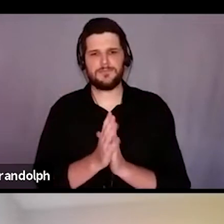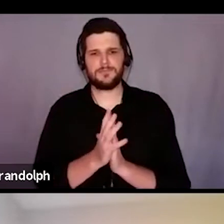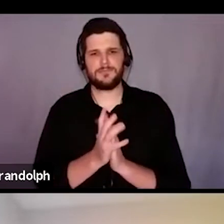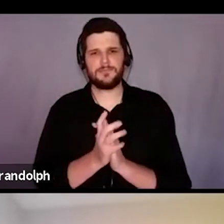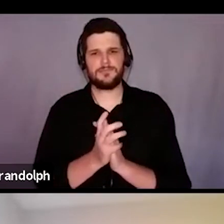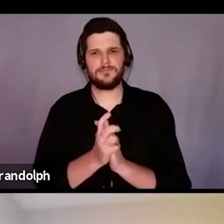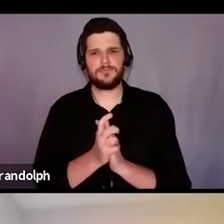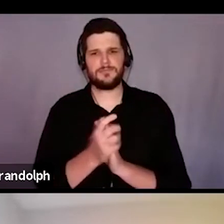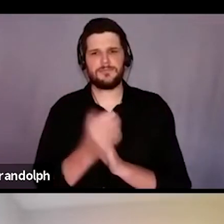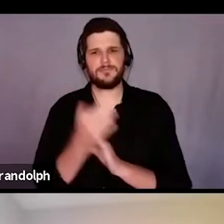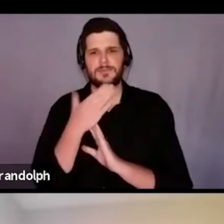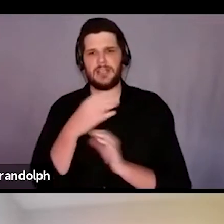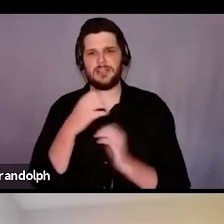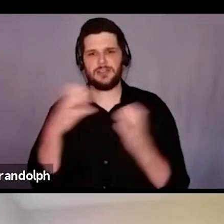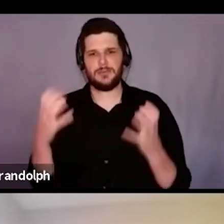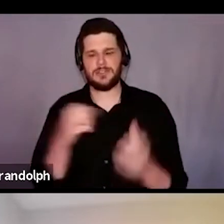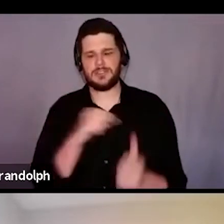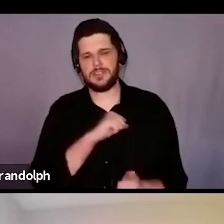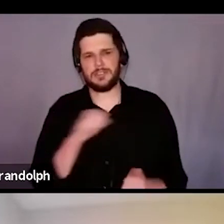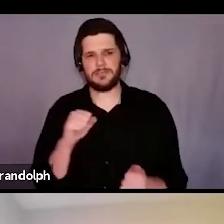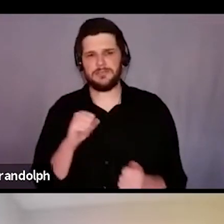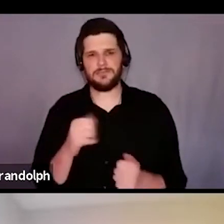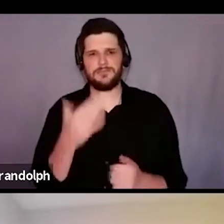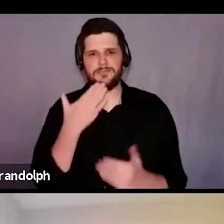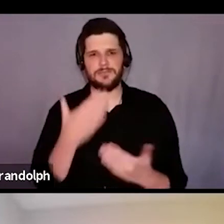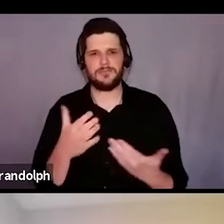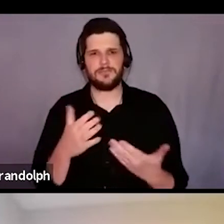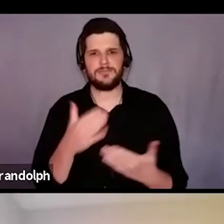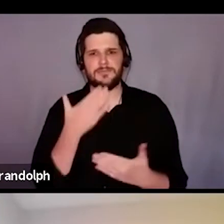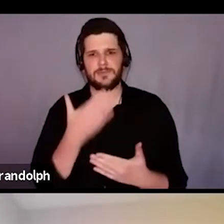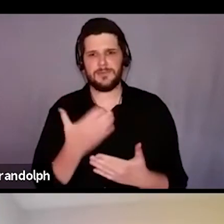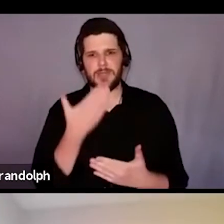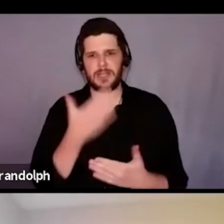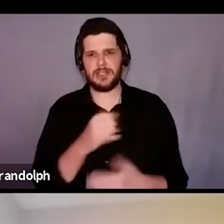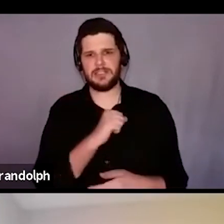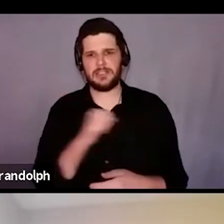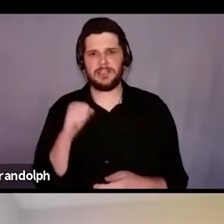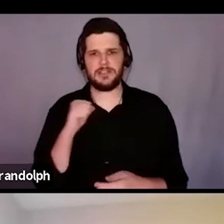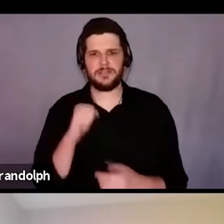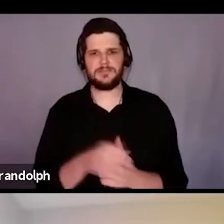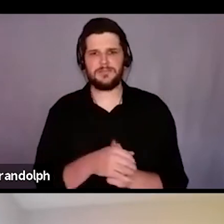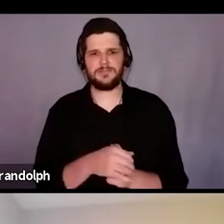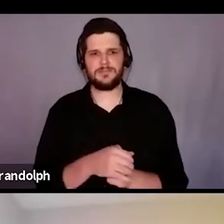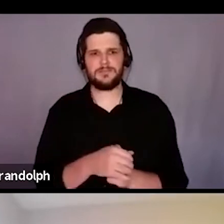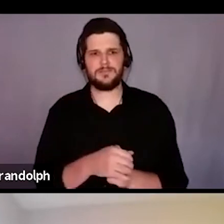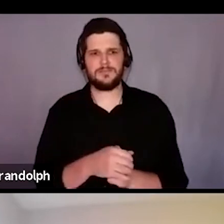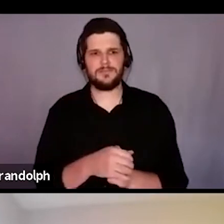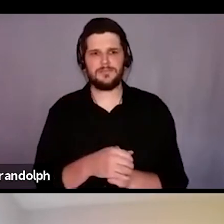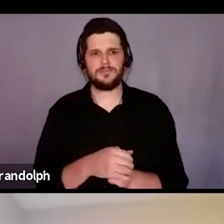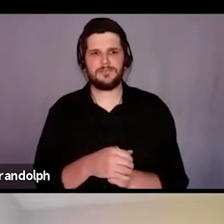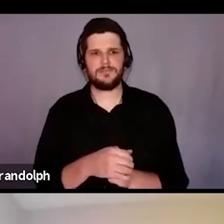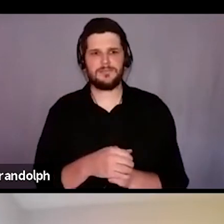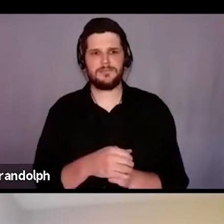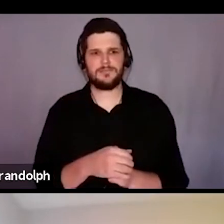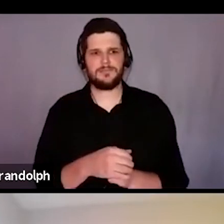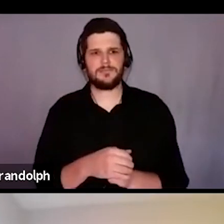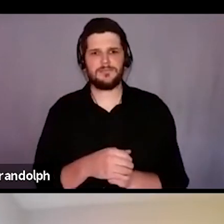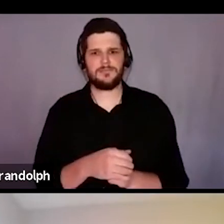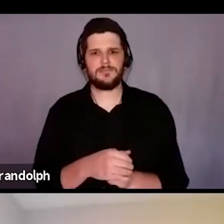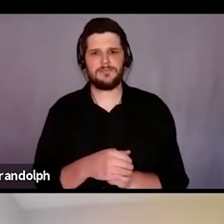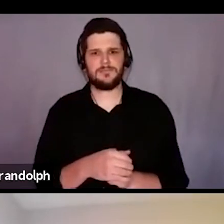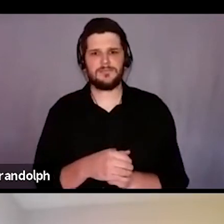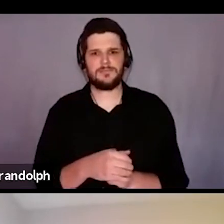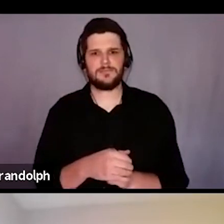Okay. Thanks so much, Senator. Thank you, Senator. And it is very evident to us that you